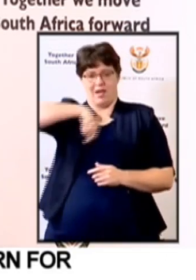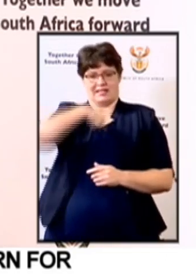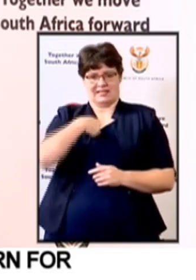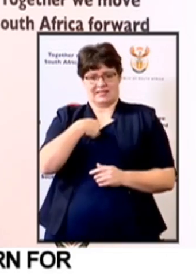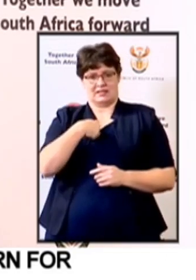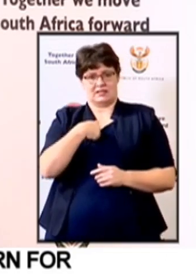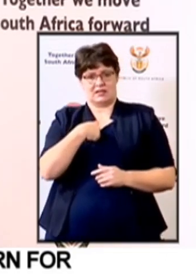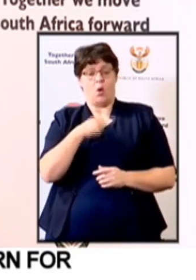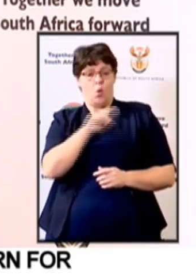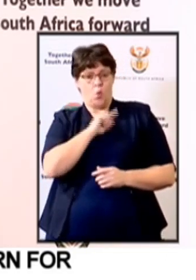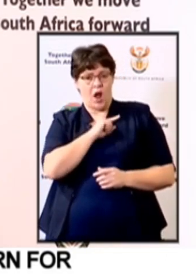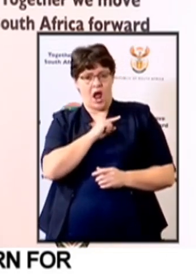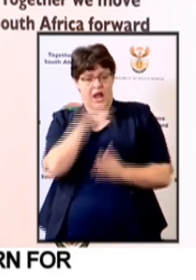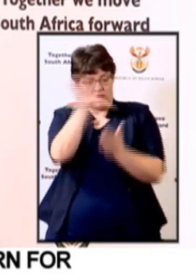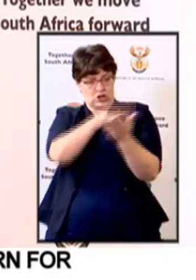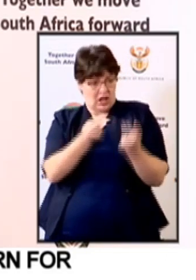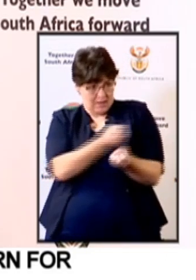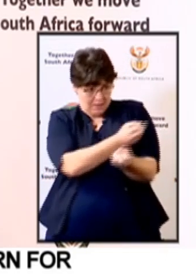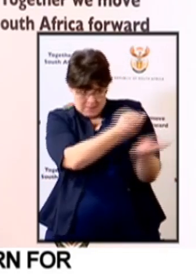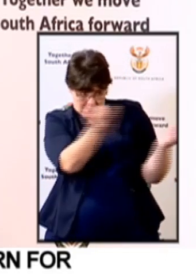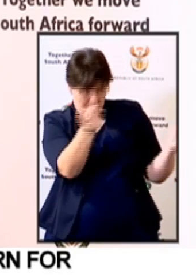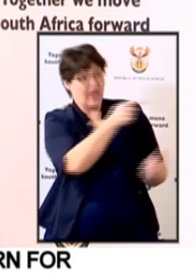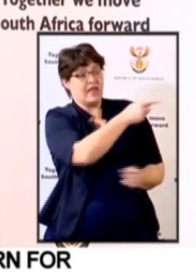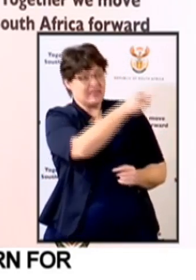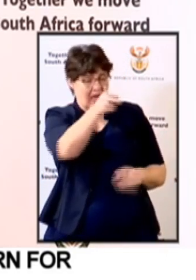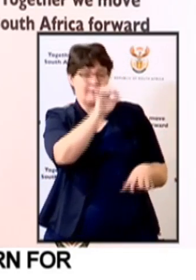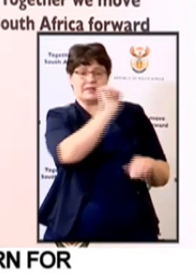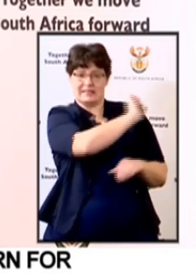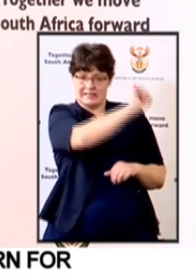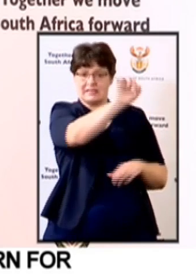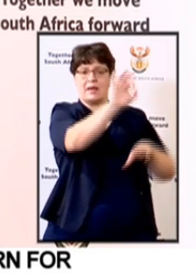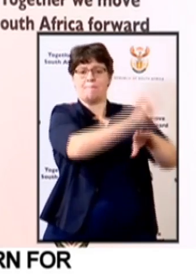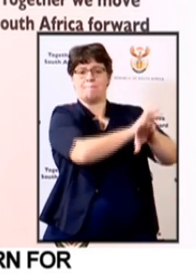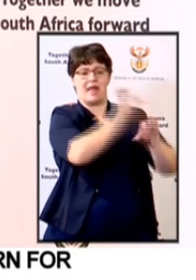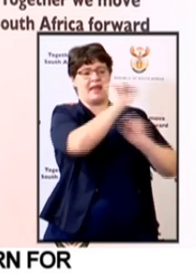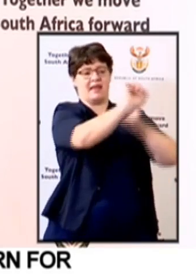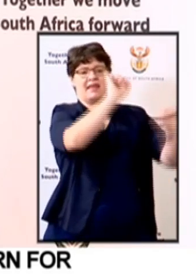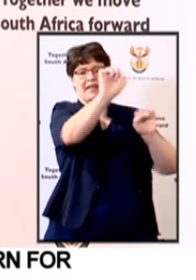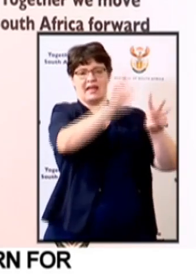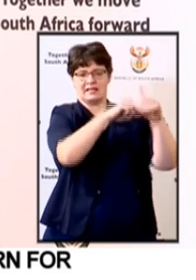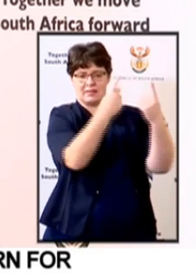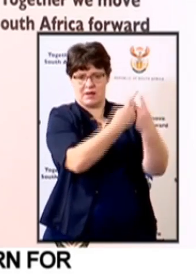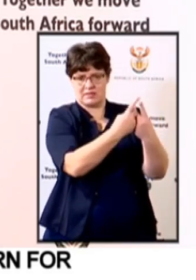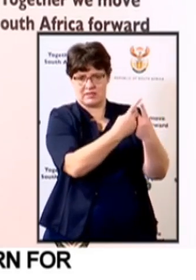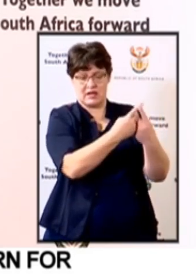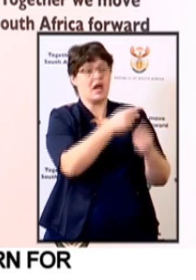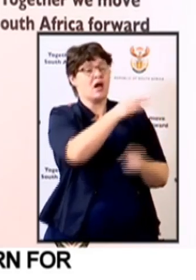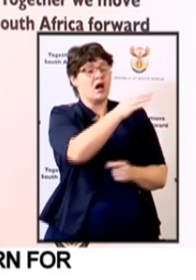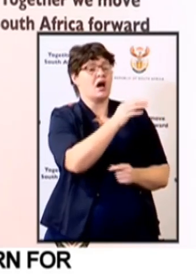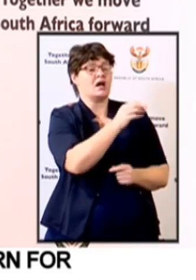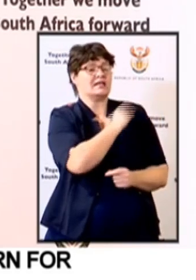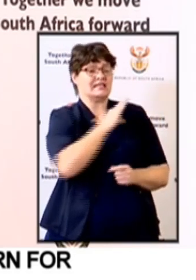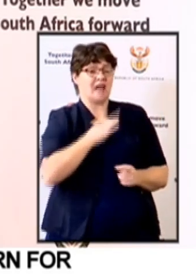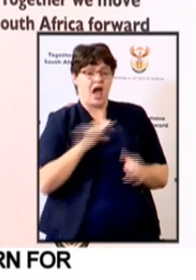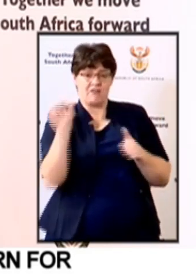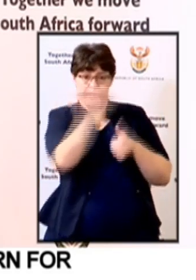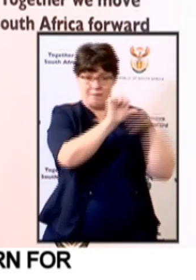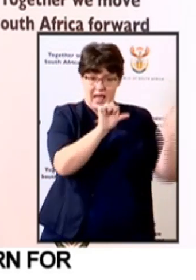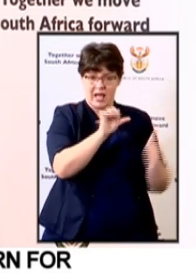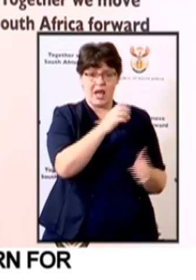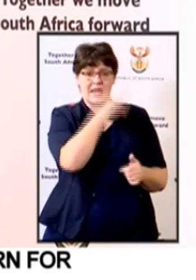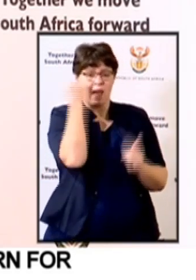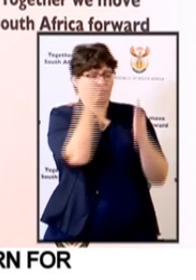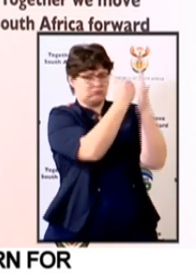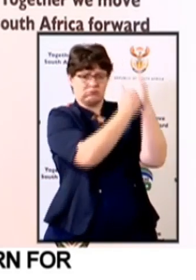After we presented to them the circular, they are meant to come back to us and confirm their plans, which employees are coming, are expected to come